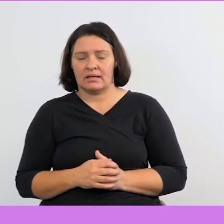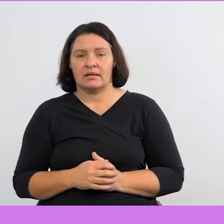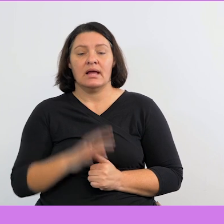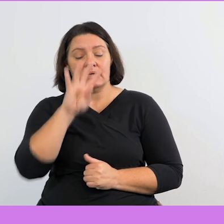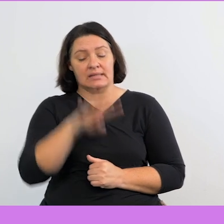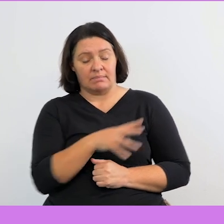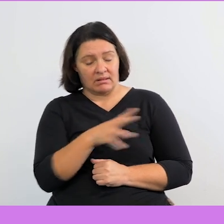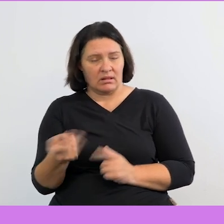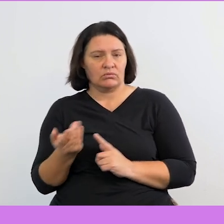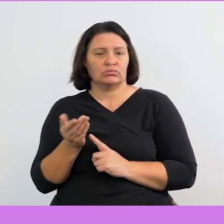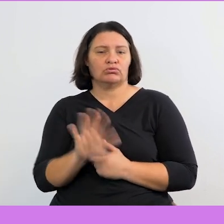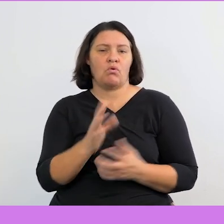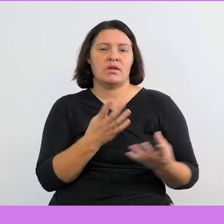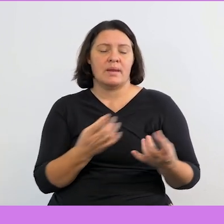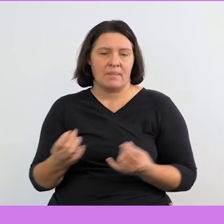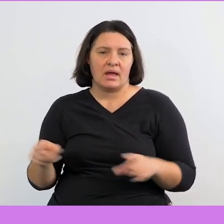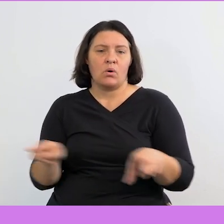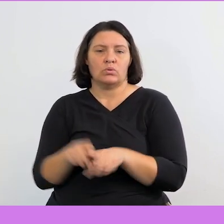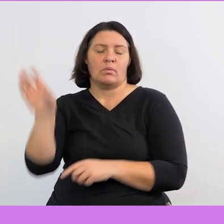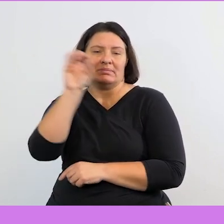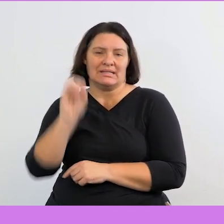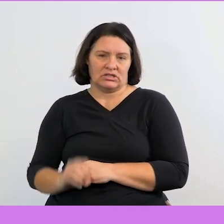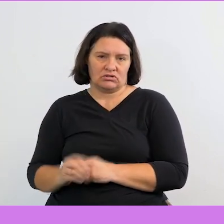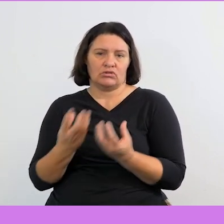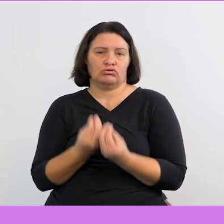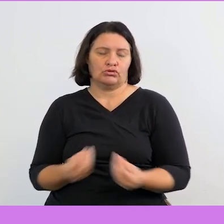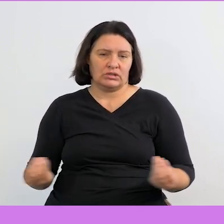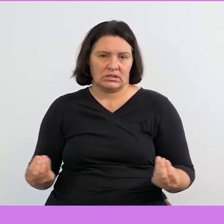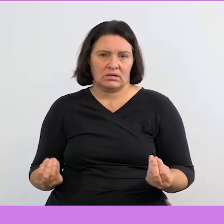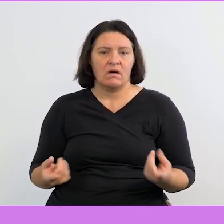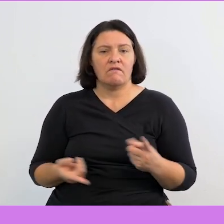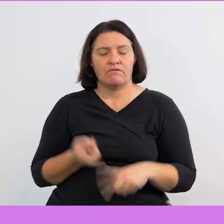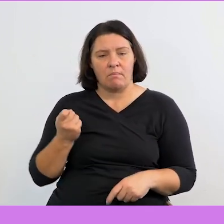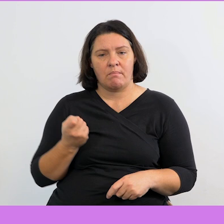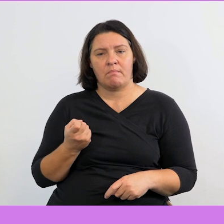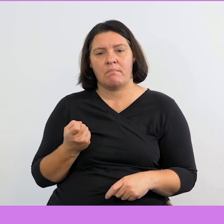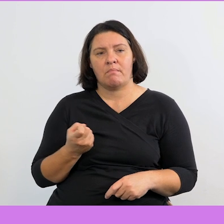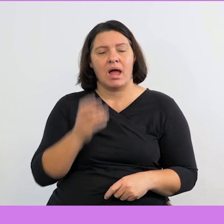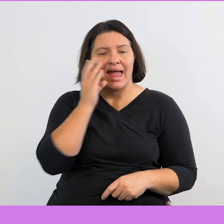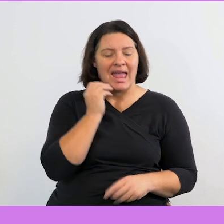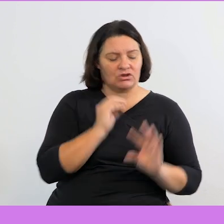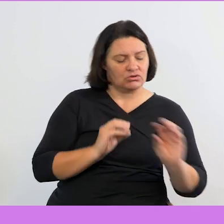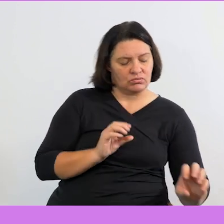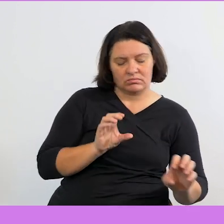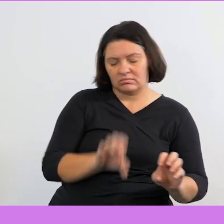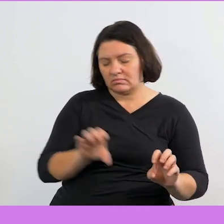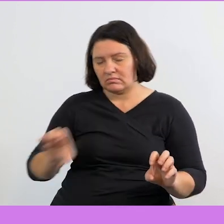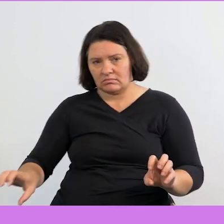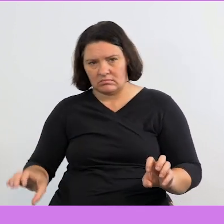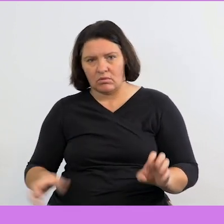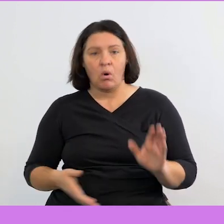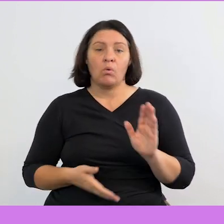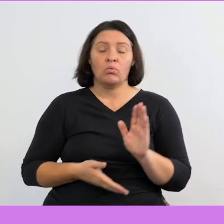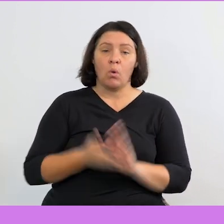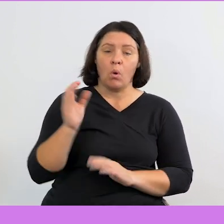here, the table below shows the number and percentages of children from three age groups who did not